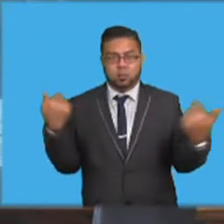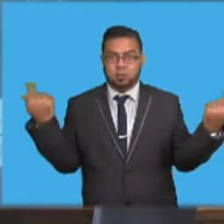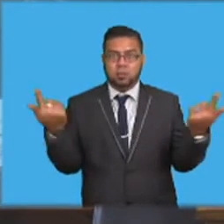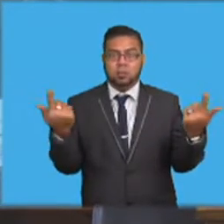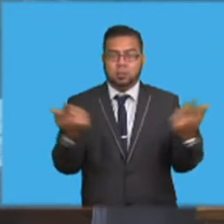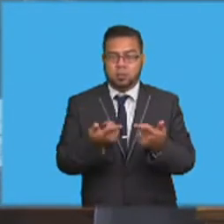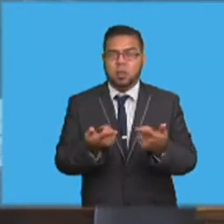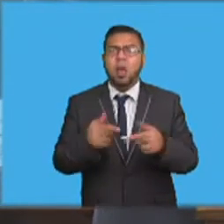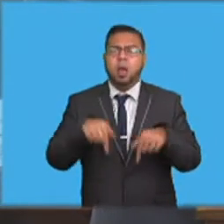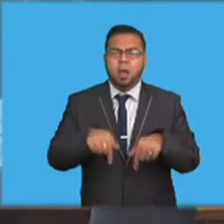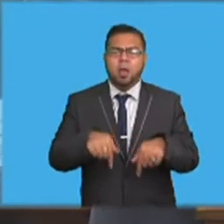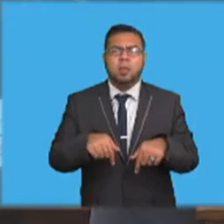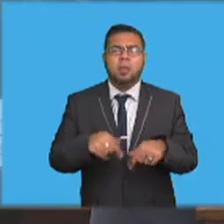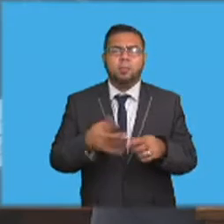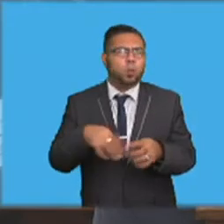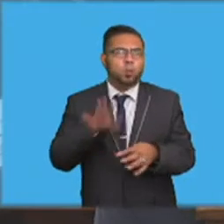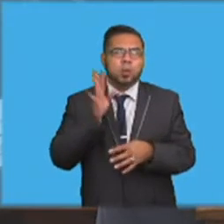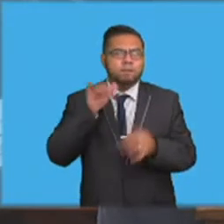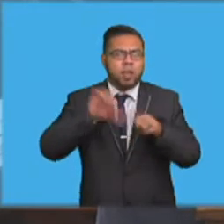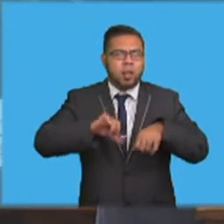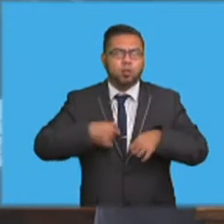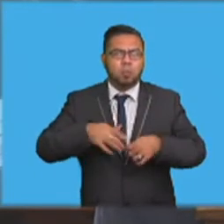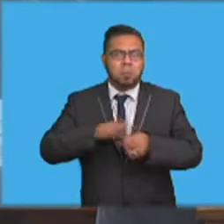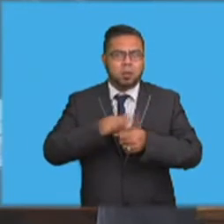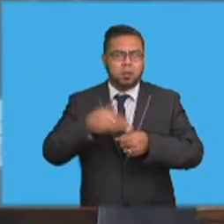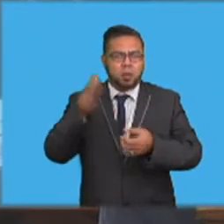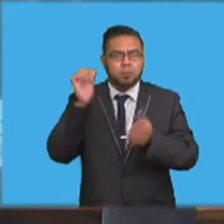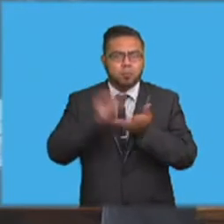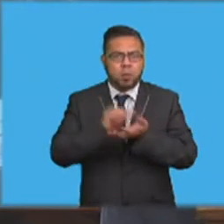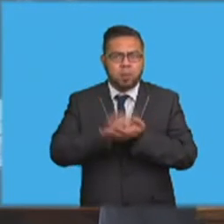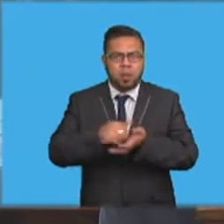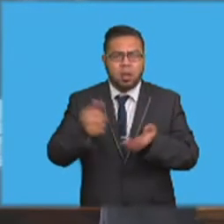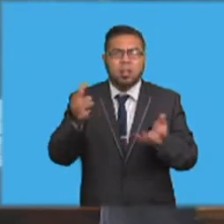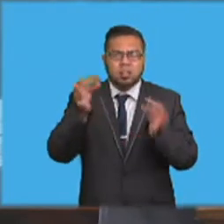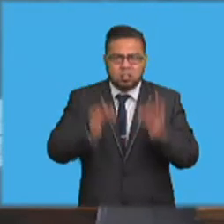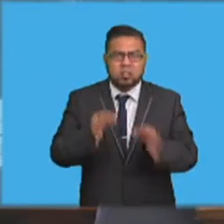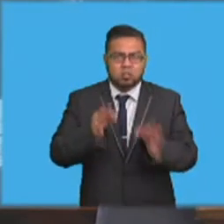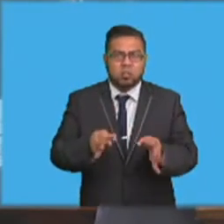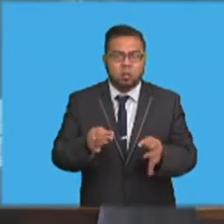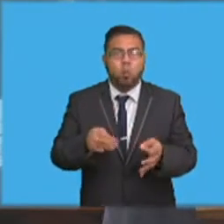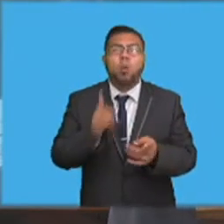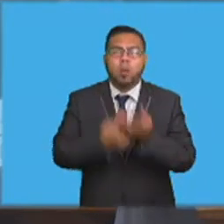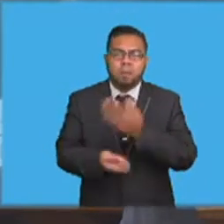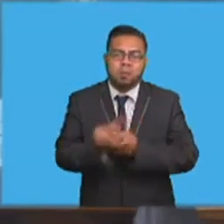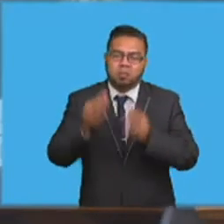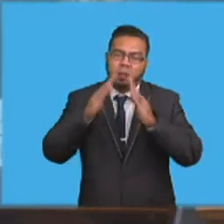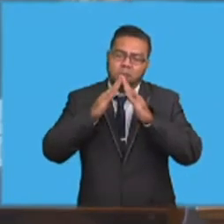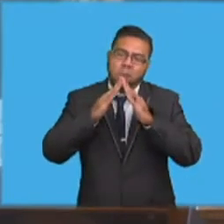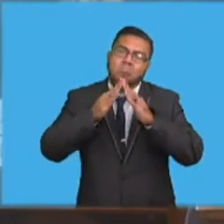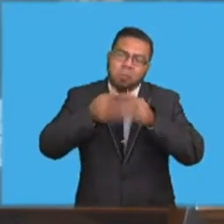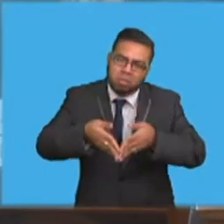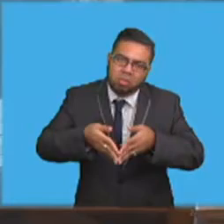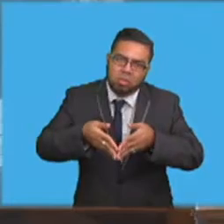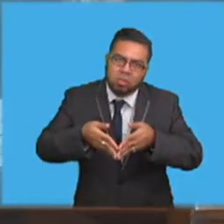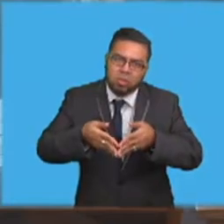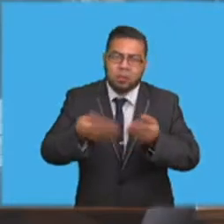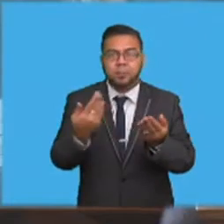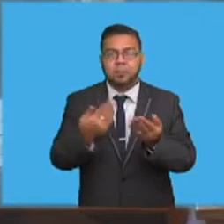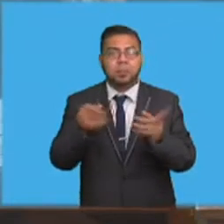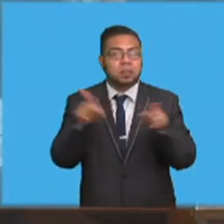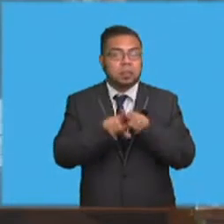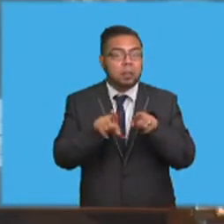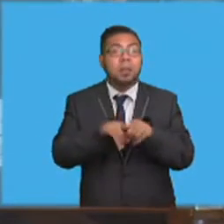decisions, a fishery similar to this one will basically collapse. Madam Speaker, in May last